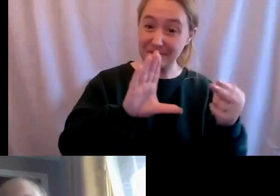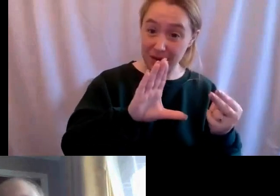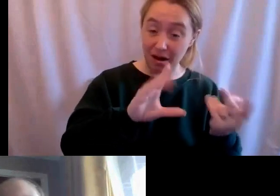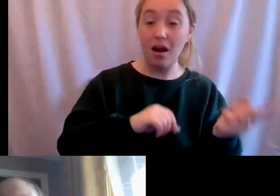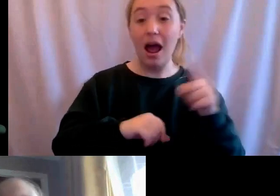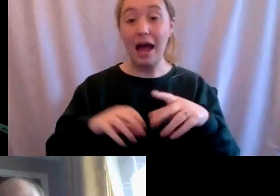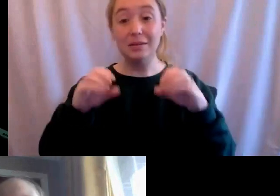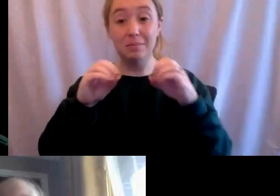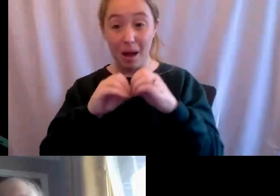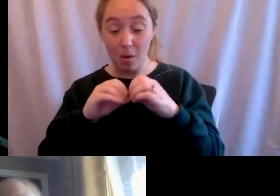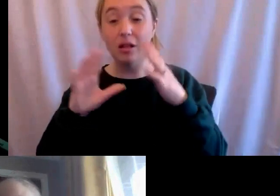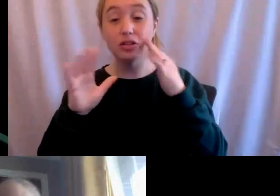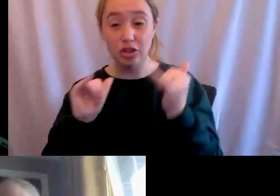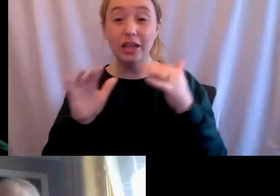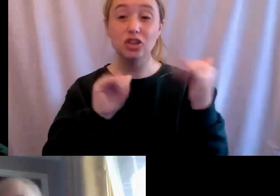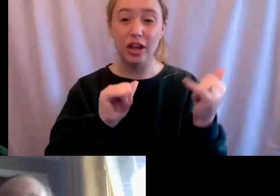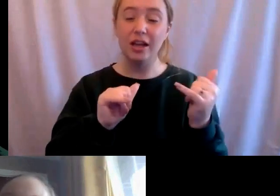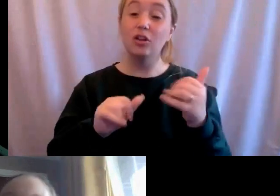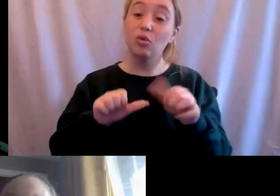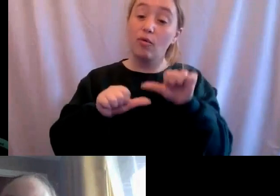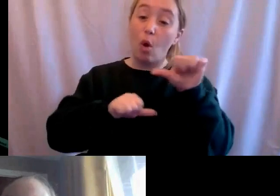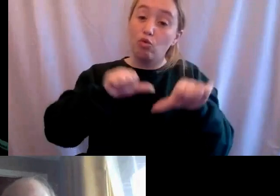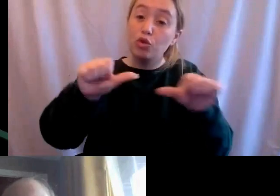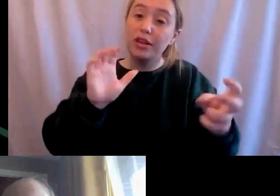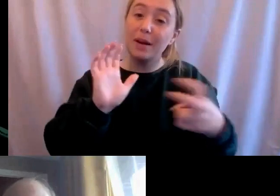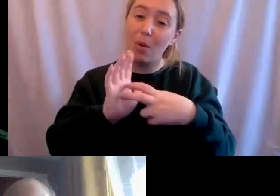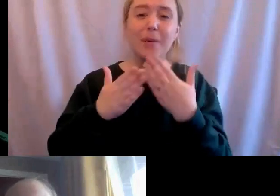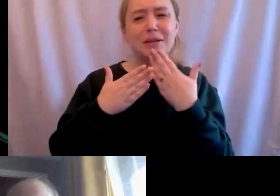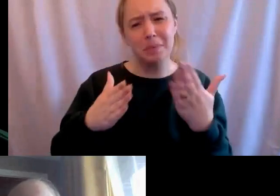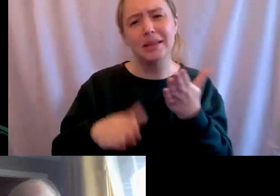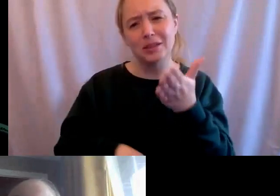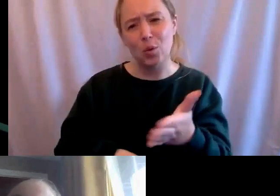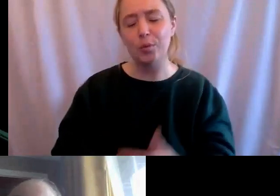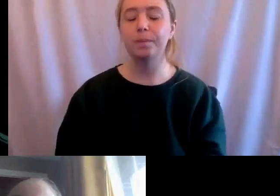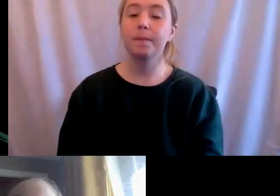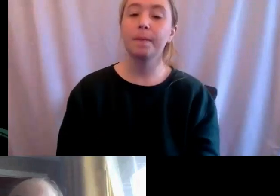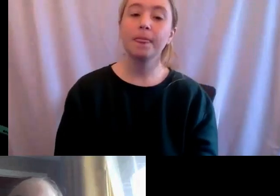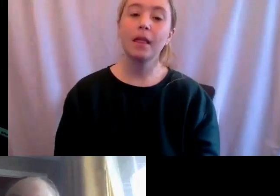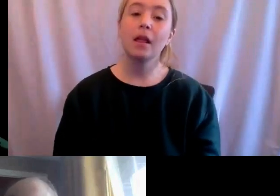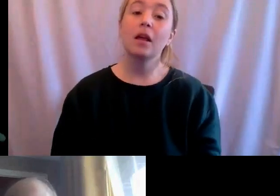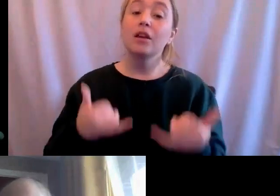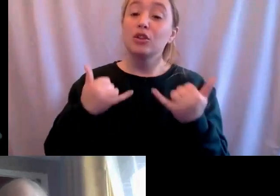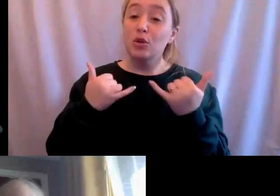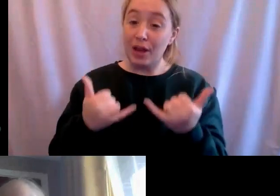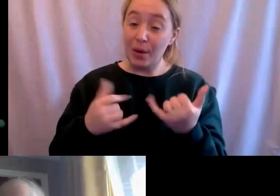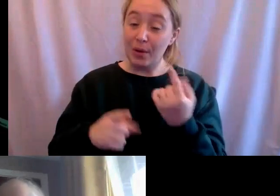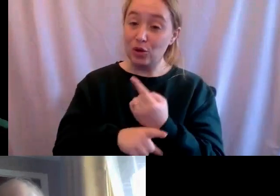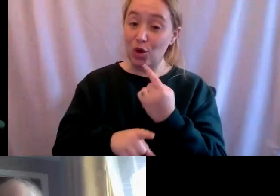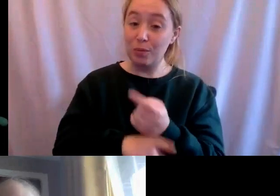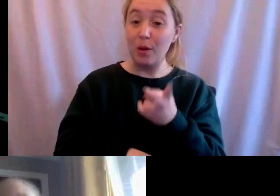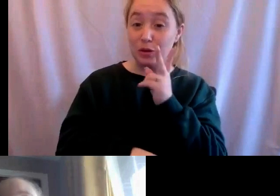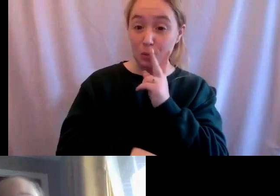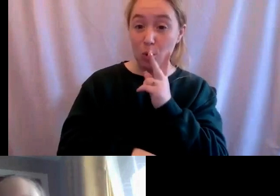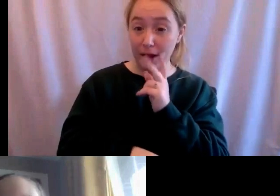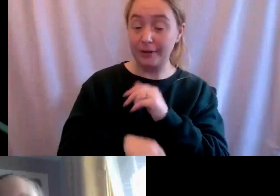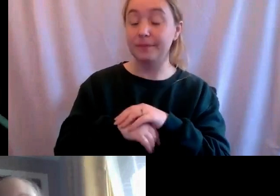We like you to still have fun and do the things you love, but it's always a good idea to give up smoking. And it's not for the reason you think. It's not just because of the